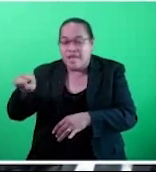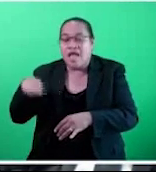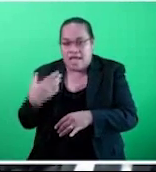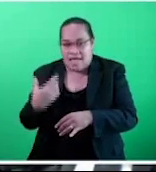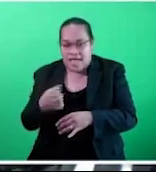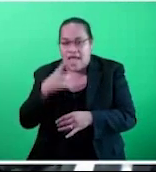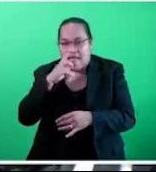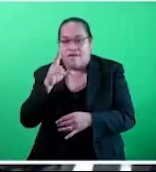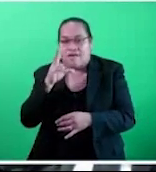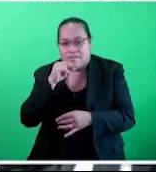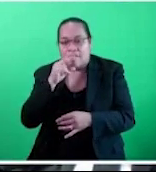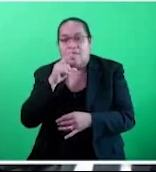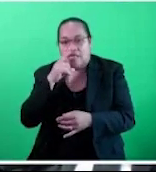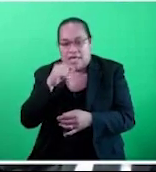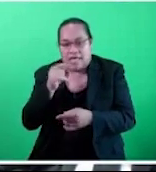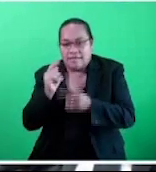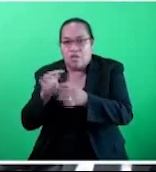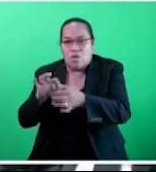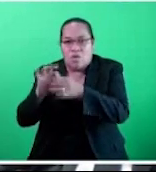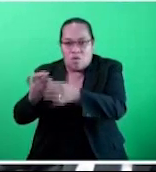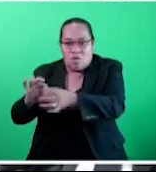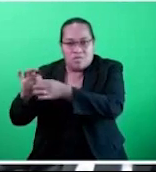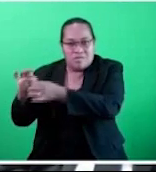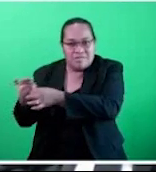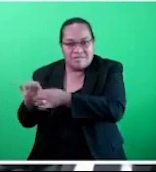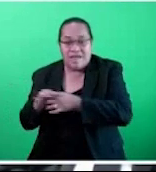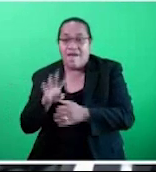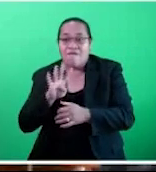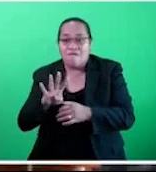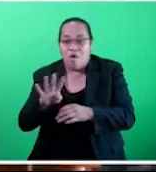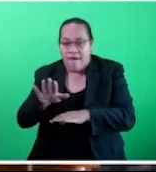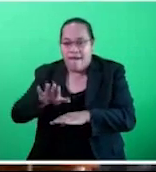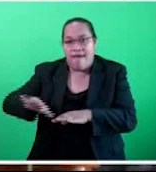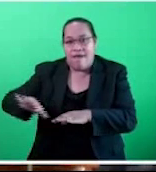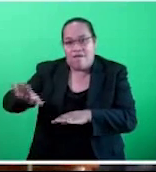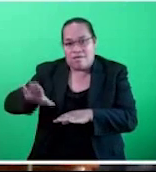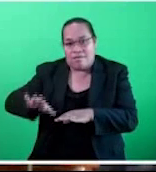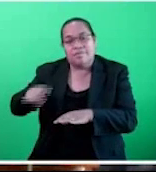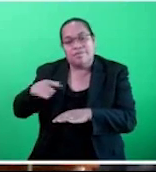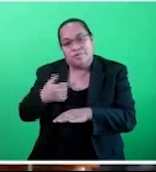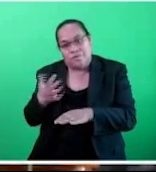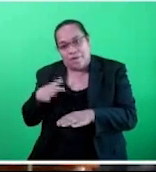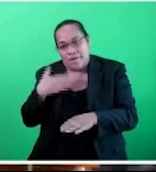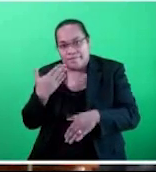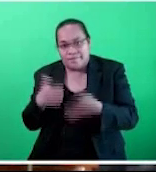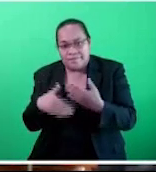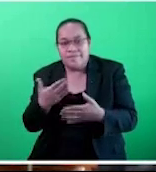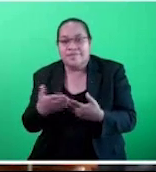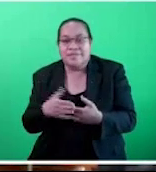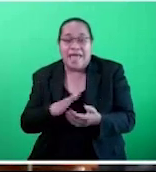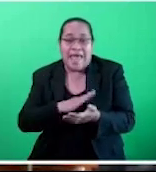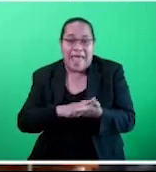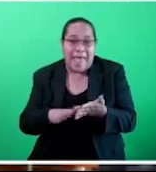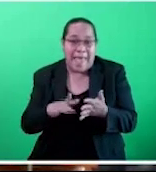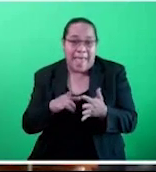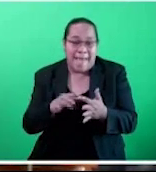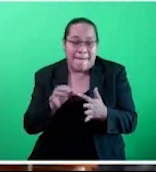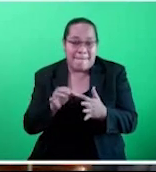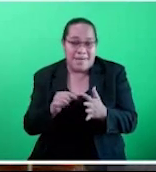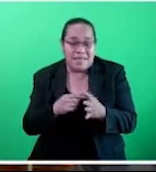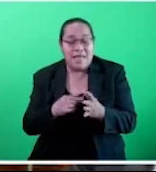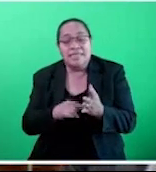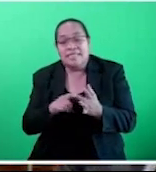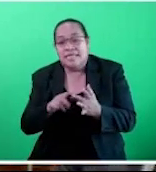to do their own viral testing. And those are in those 4 areas that I've alluded to: hepatitis A, B, C, and